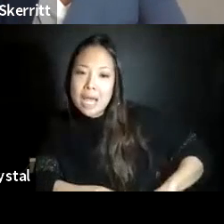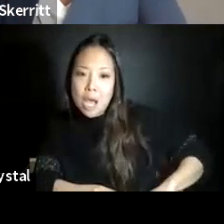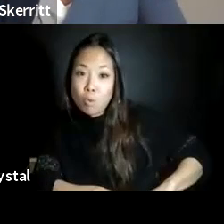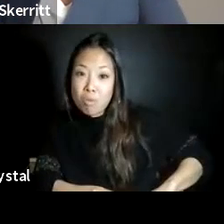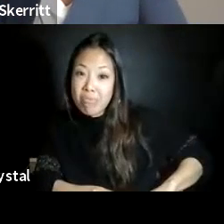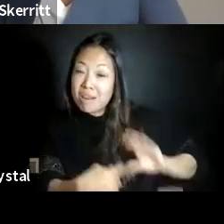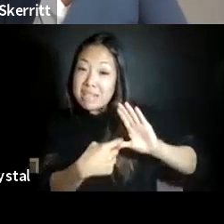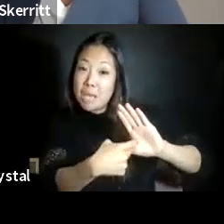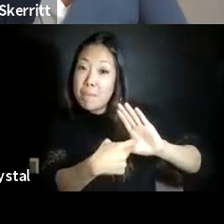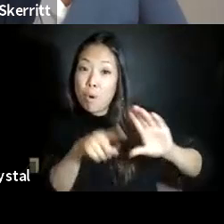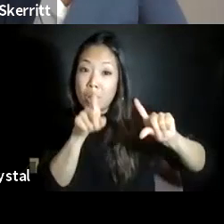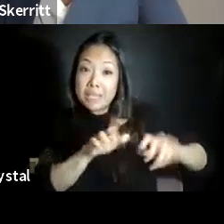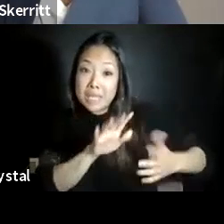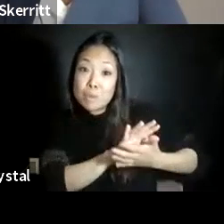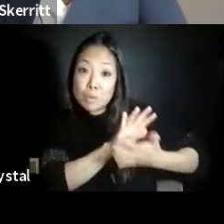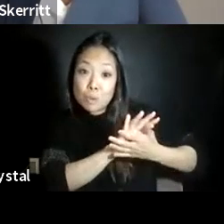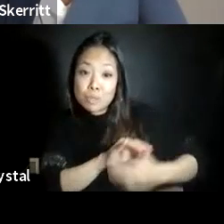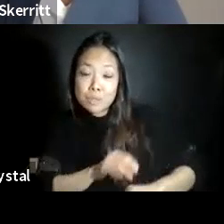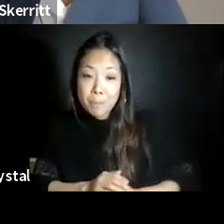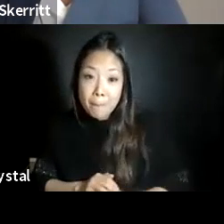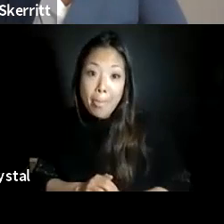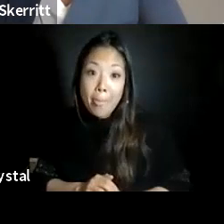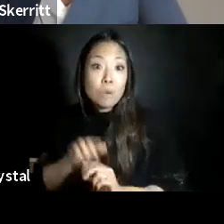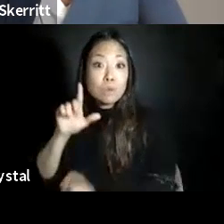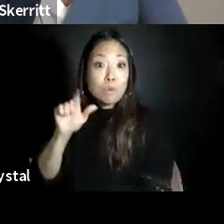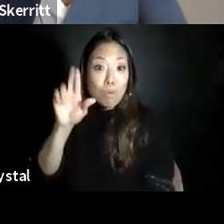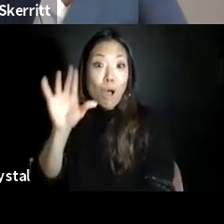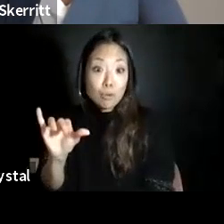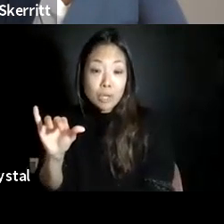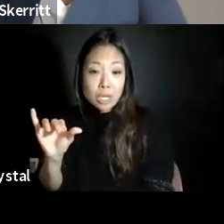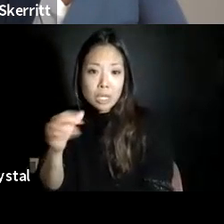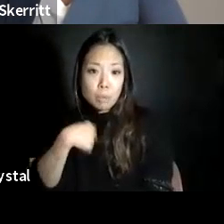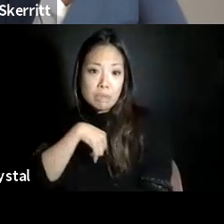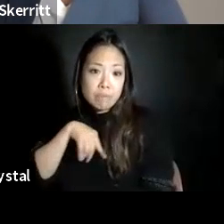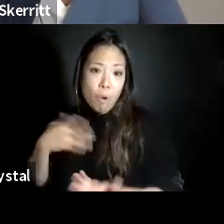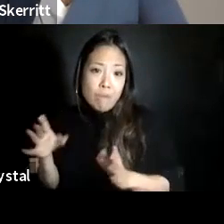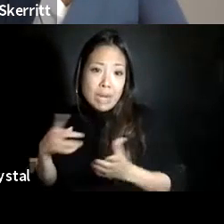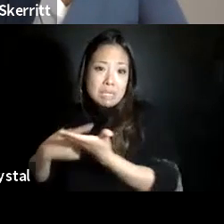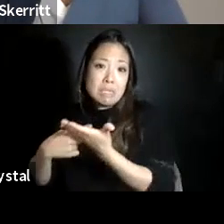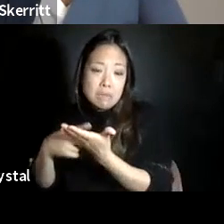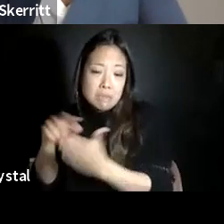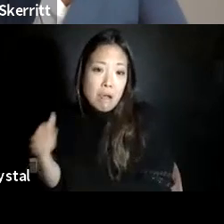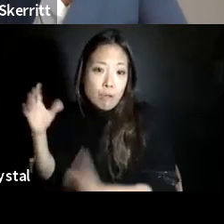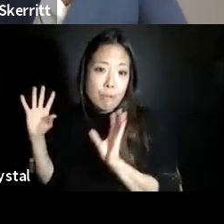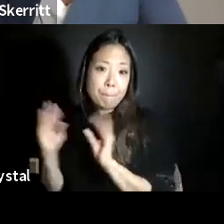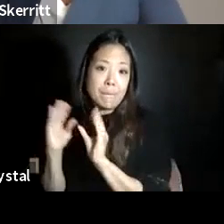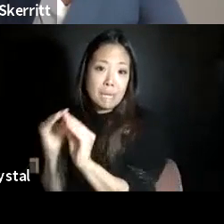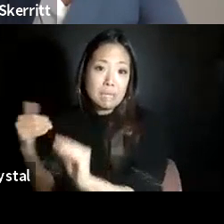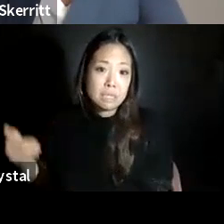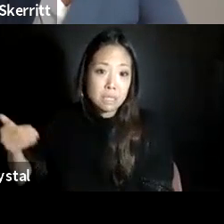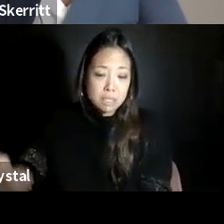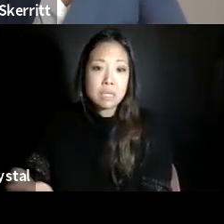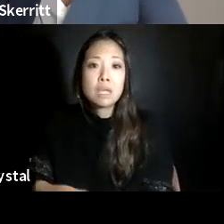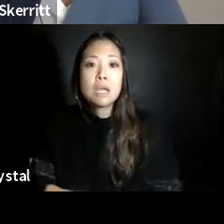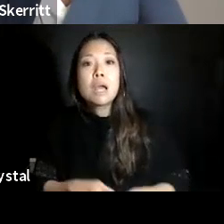And so the lottery, as we've talked about in other meetings, takes away the shame, the